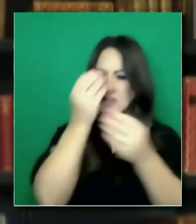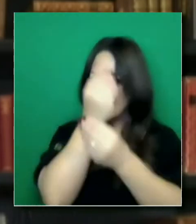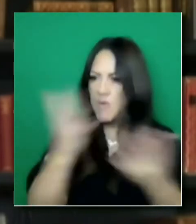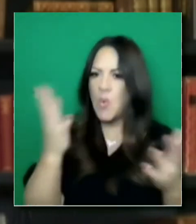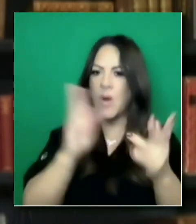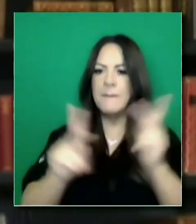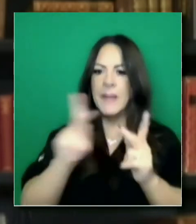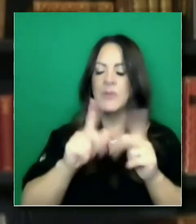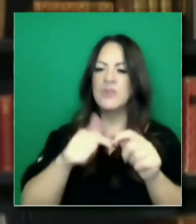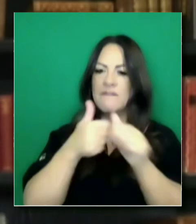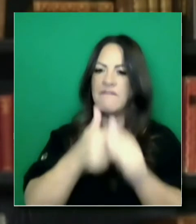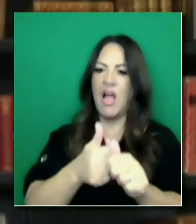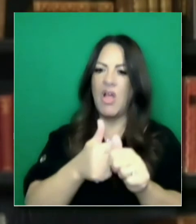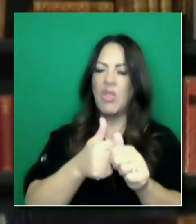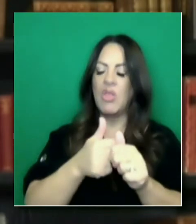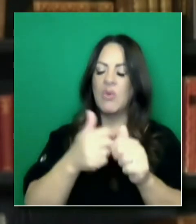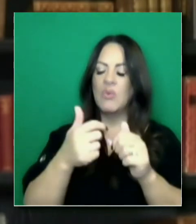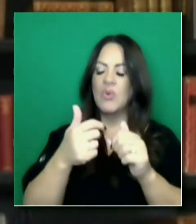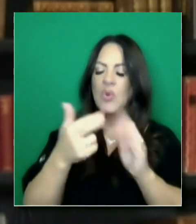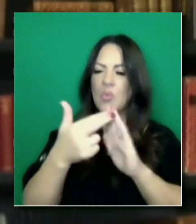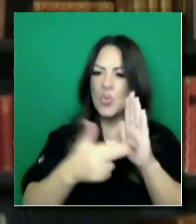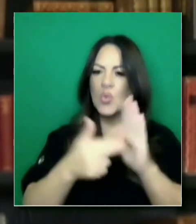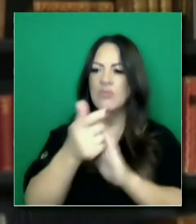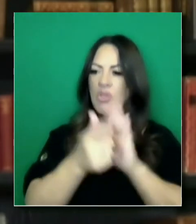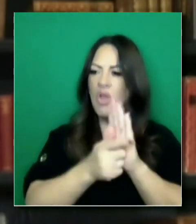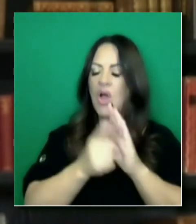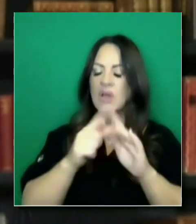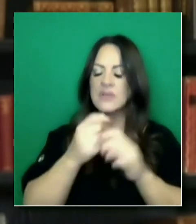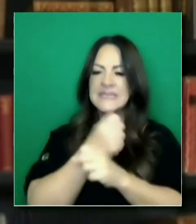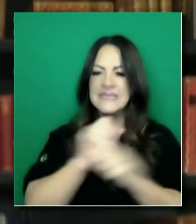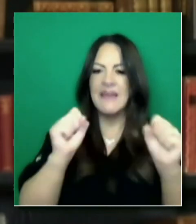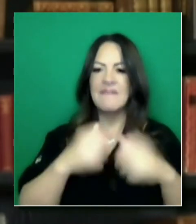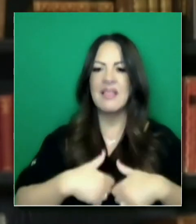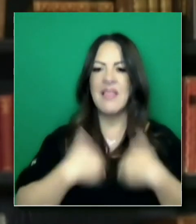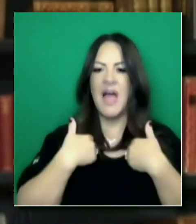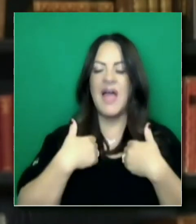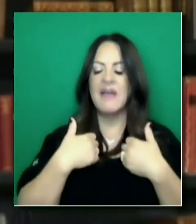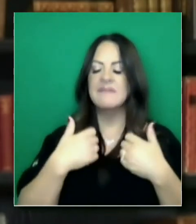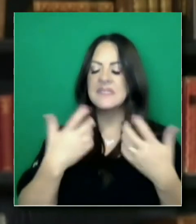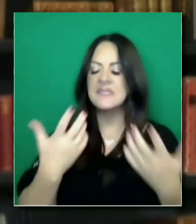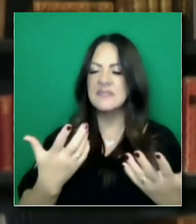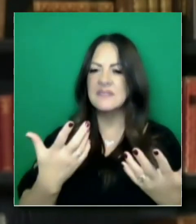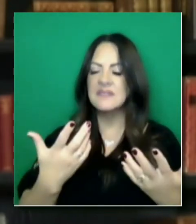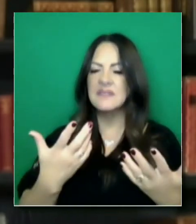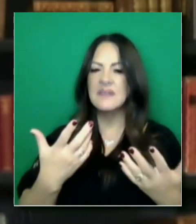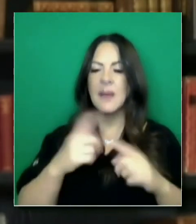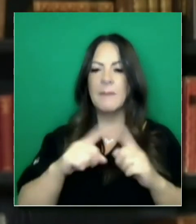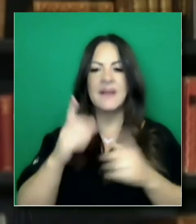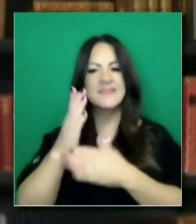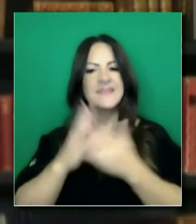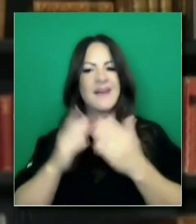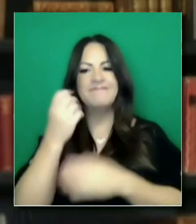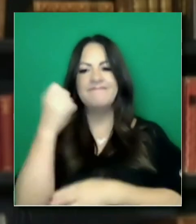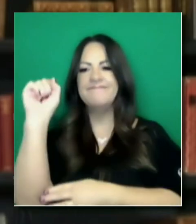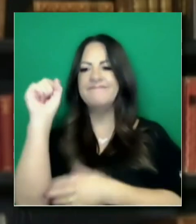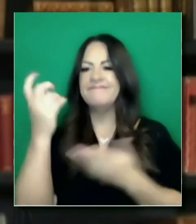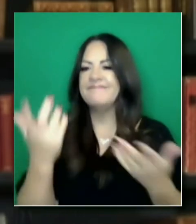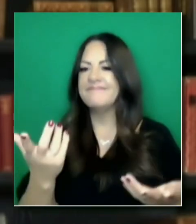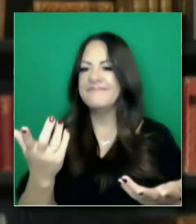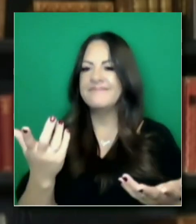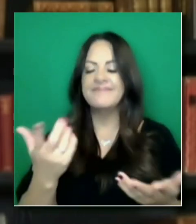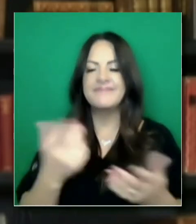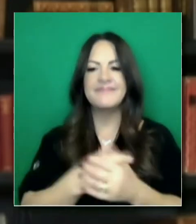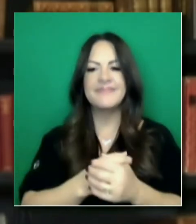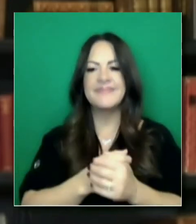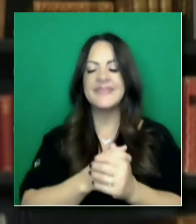thing to do. To dismiss, as many have in the past, and some of the same folks that, we